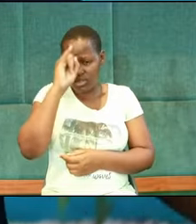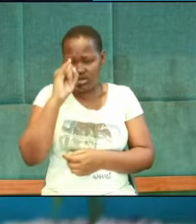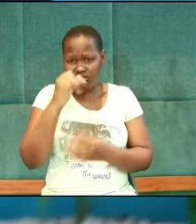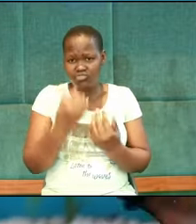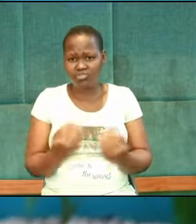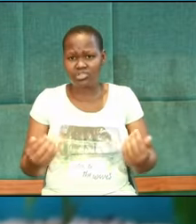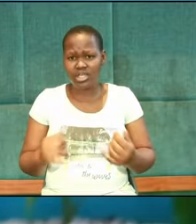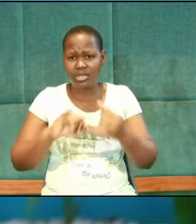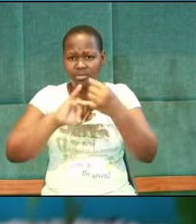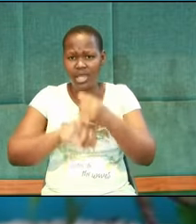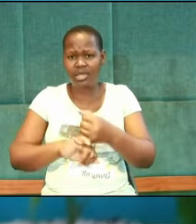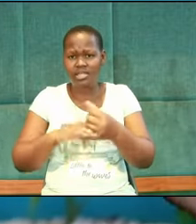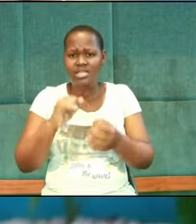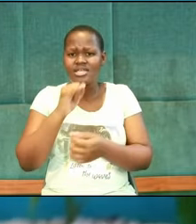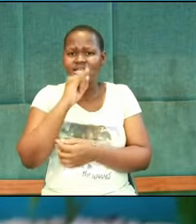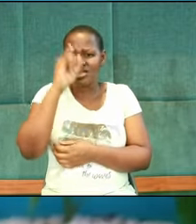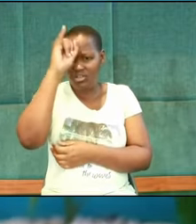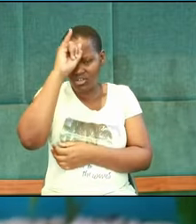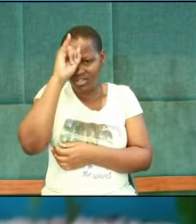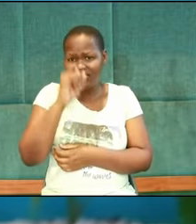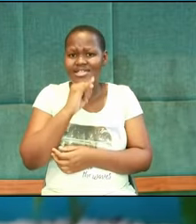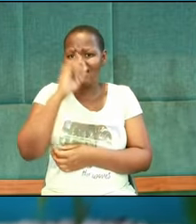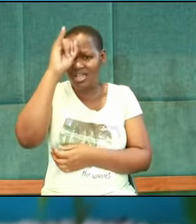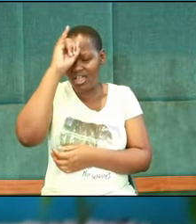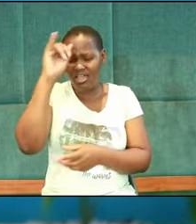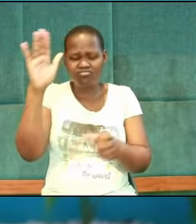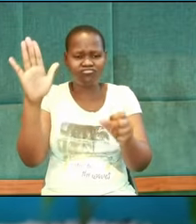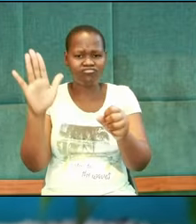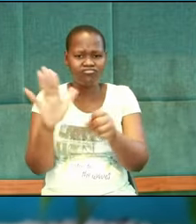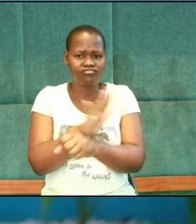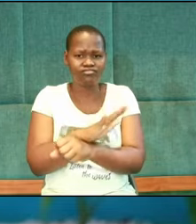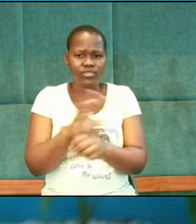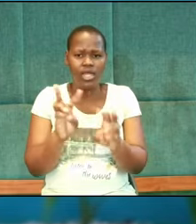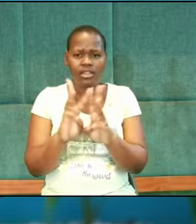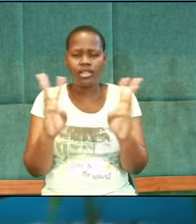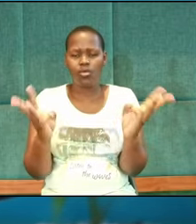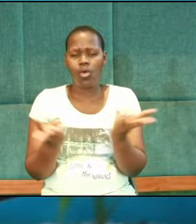ignorantly, and ignorance has populated the world.